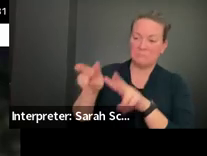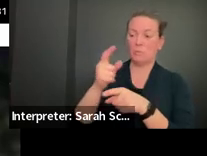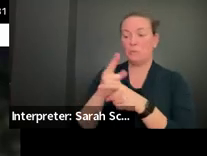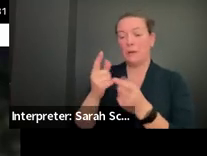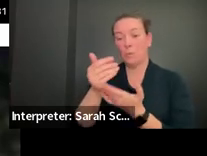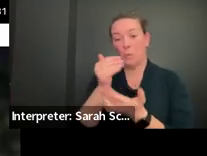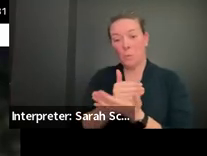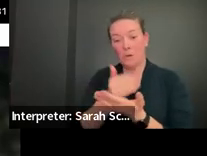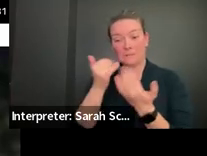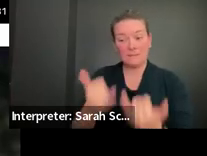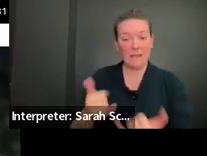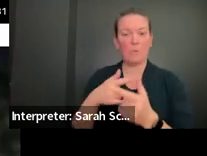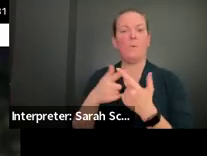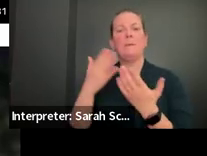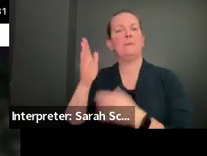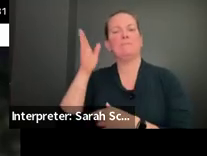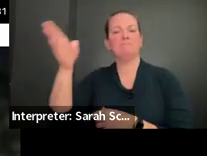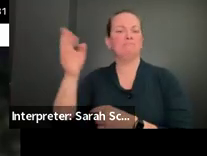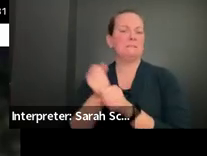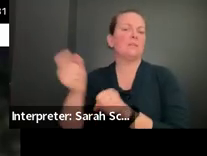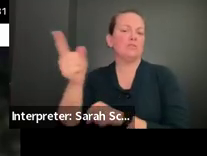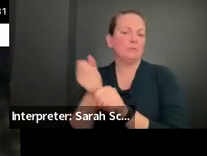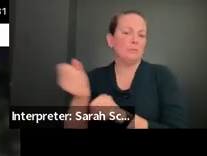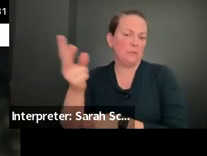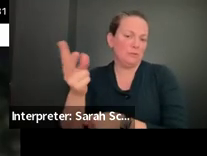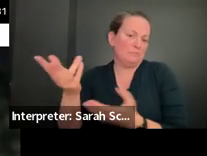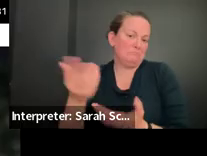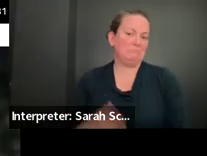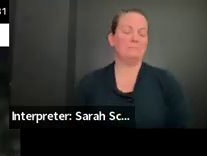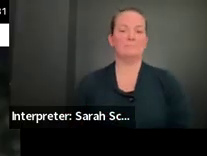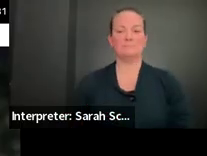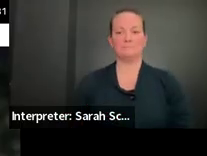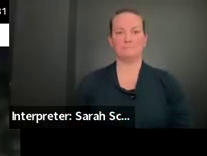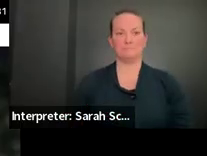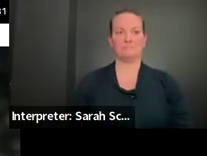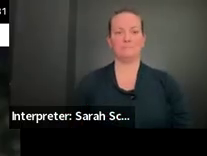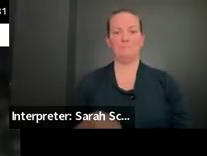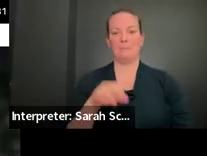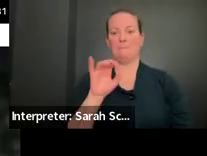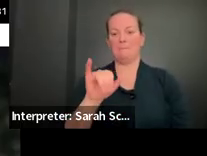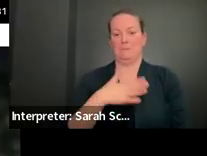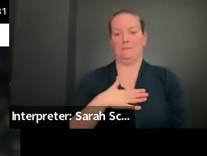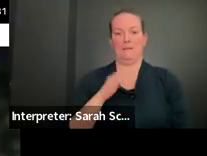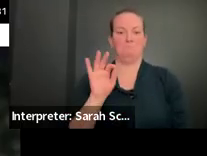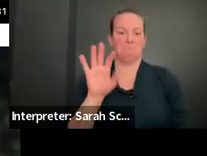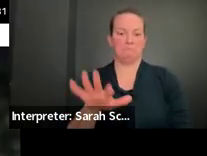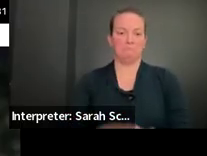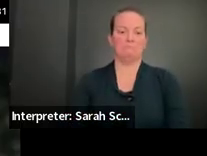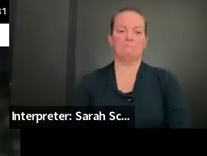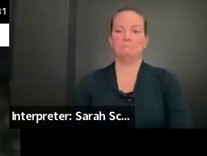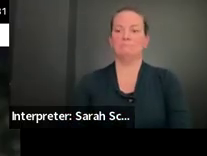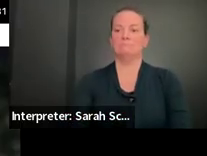it will be better in a future year. So that's what I wanted to